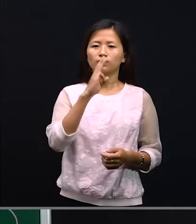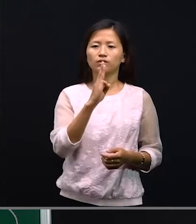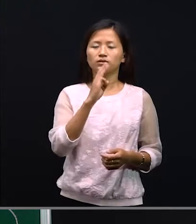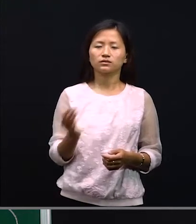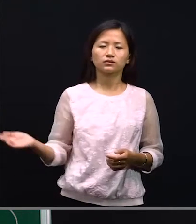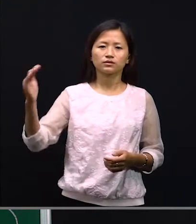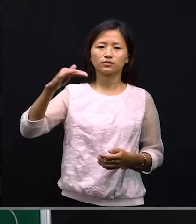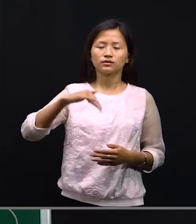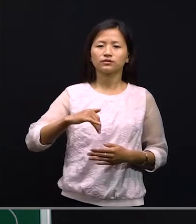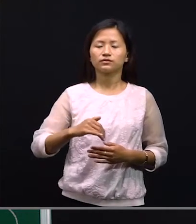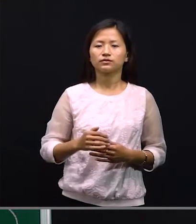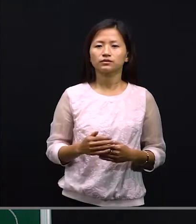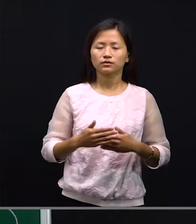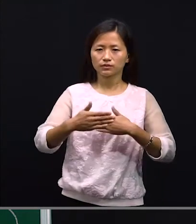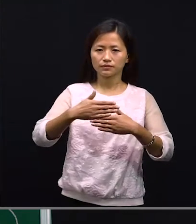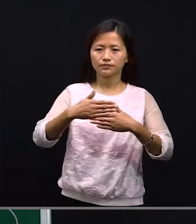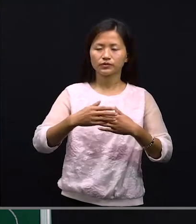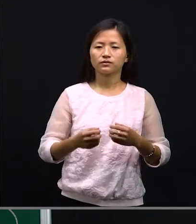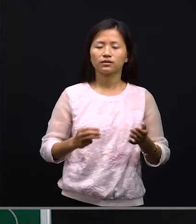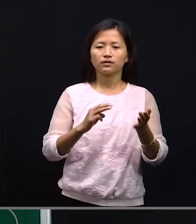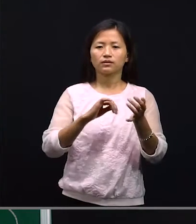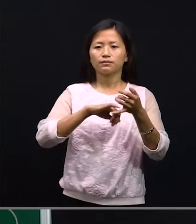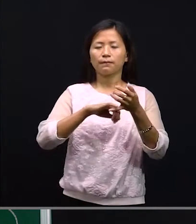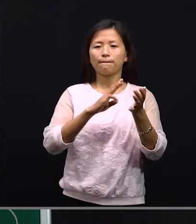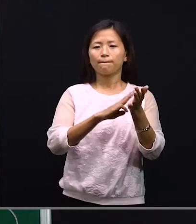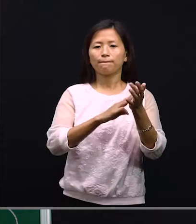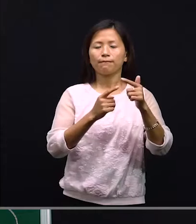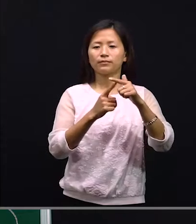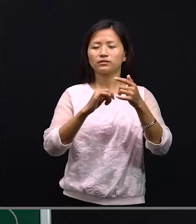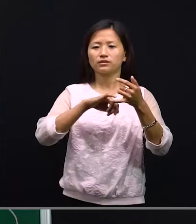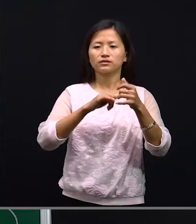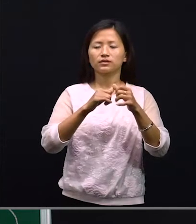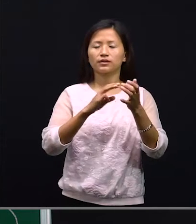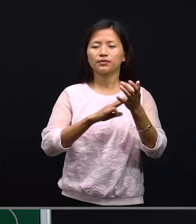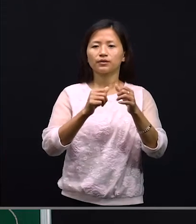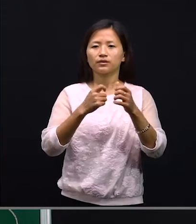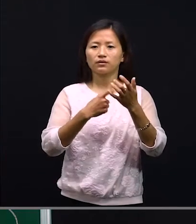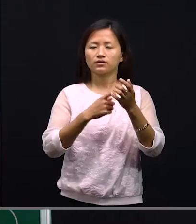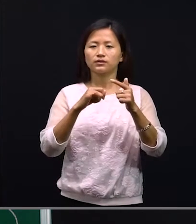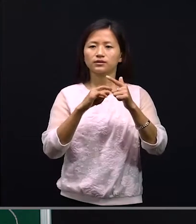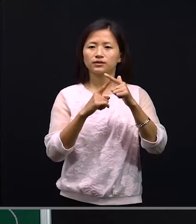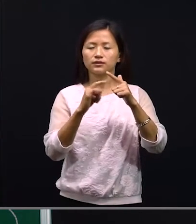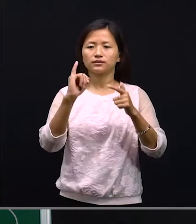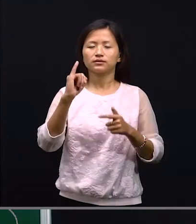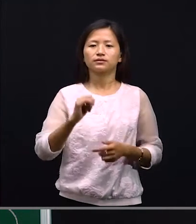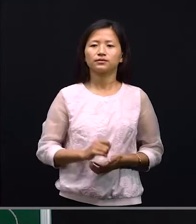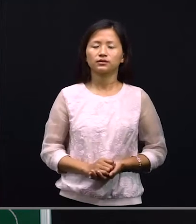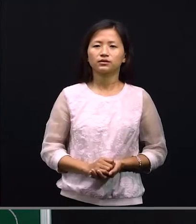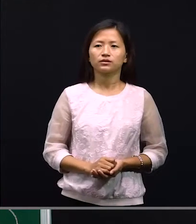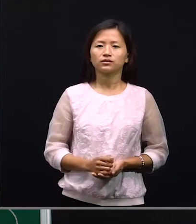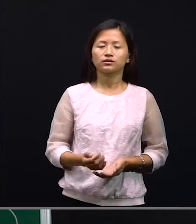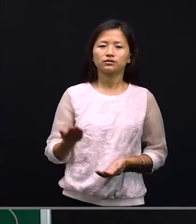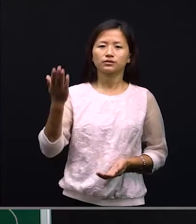to the Saramati mountain. All right, because the snows during the month of December